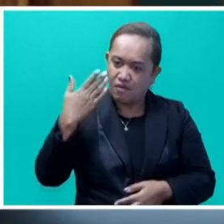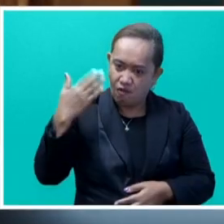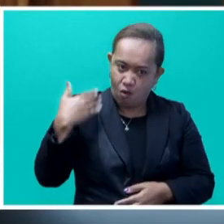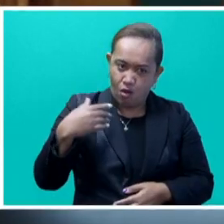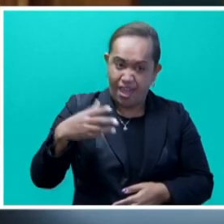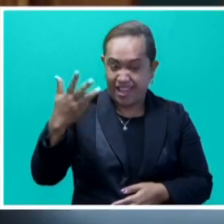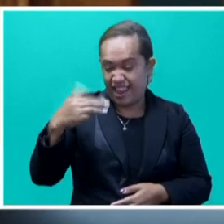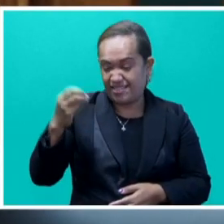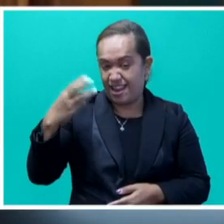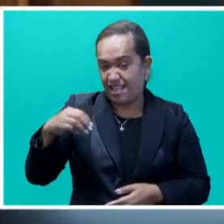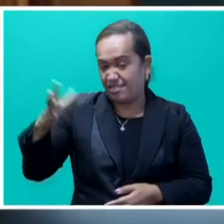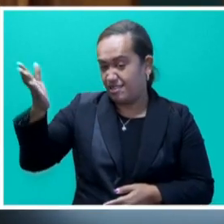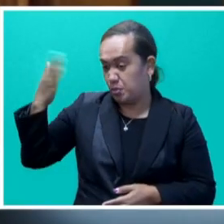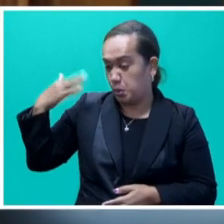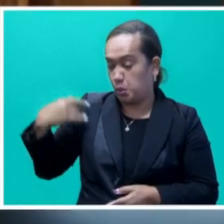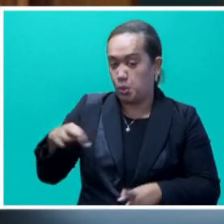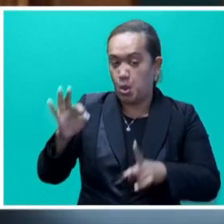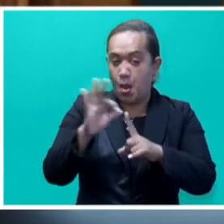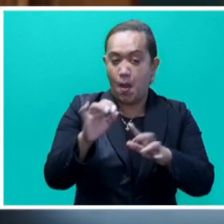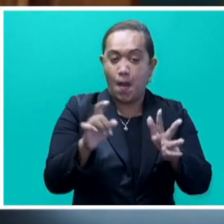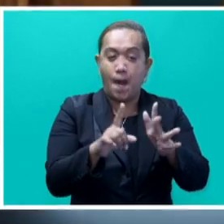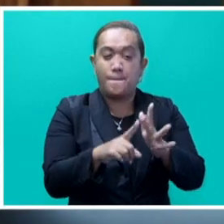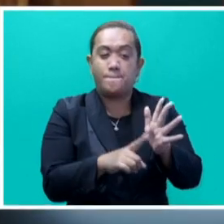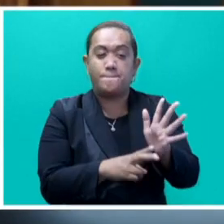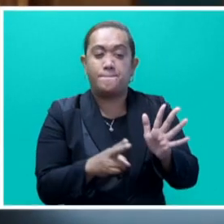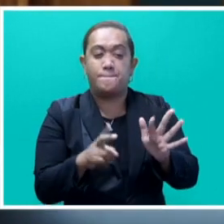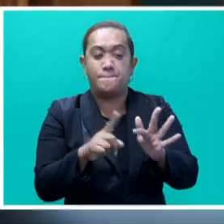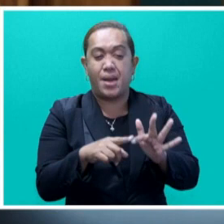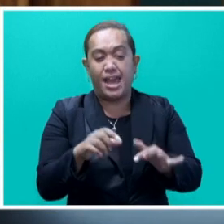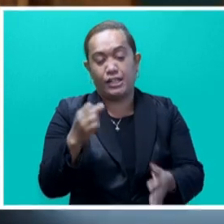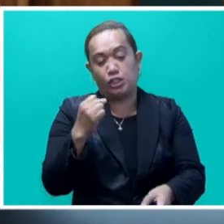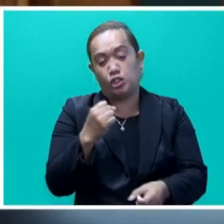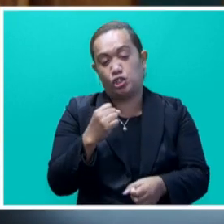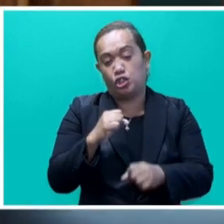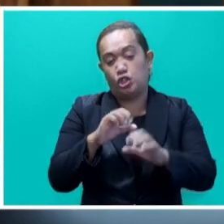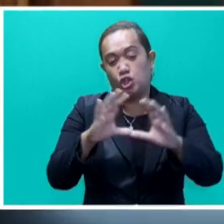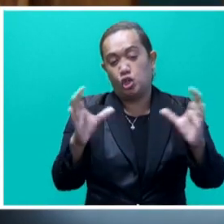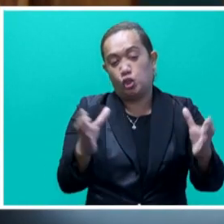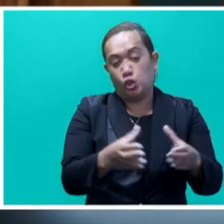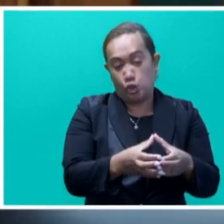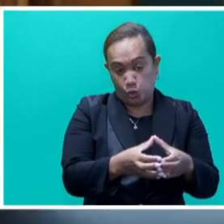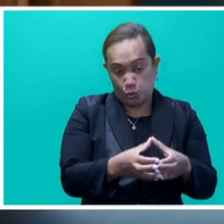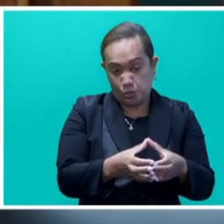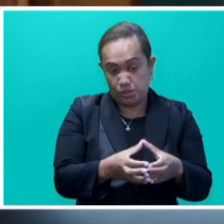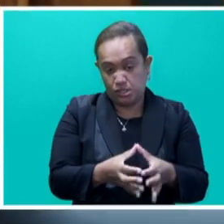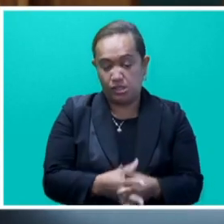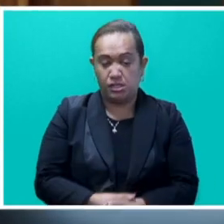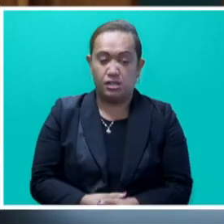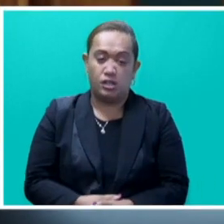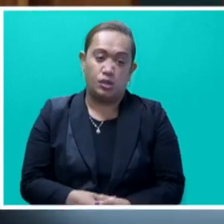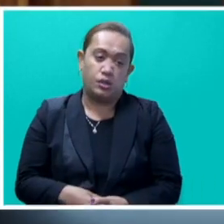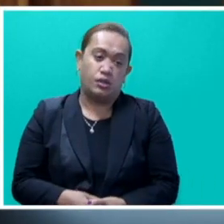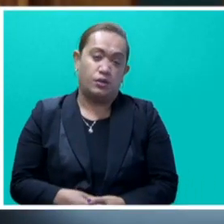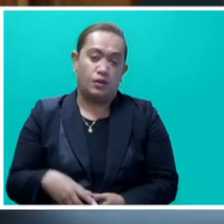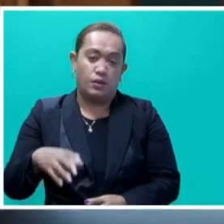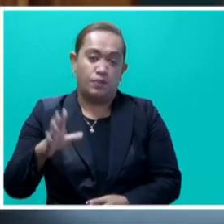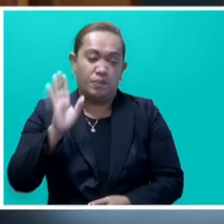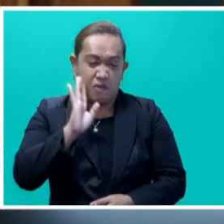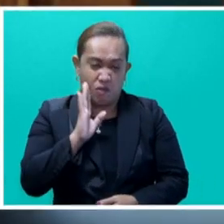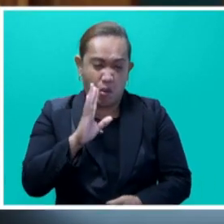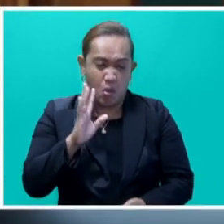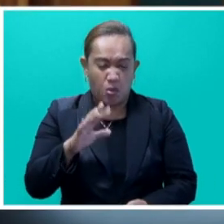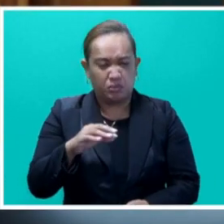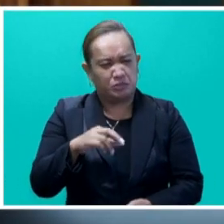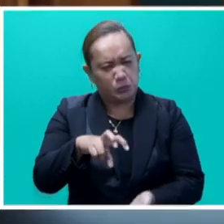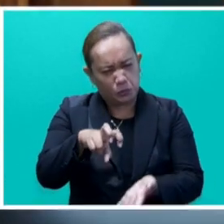the Pine Group was on its knees. On its knees. That's where he's getting his fact from. Simply, government